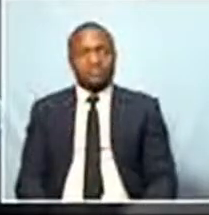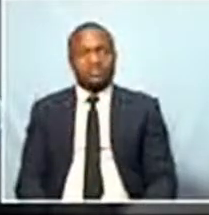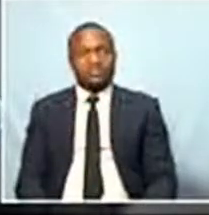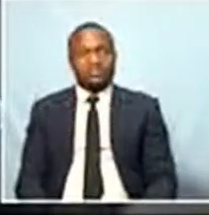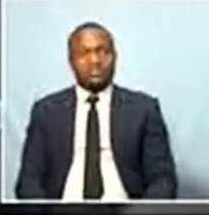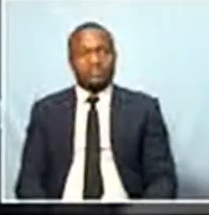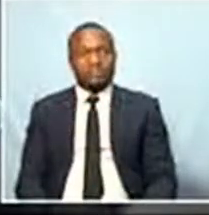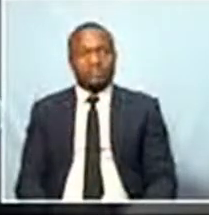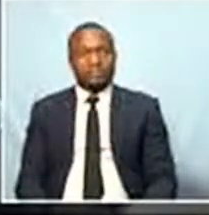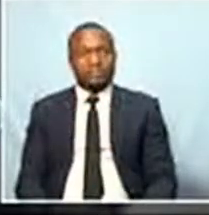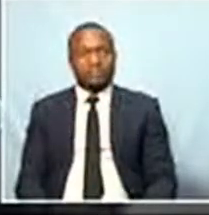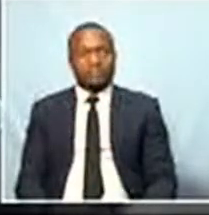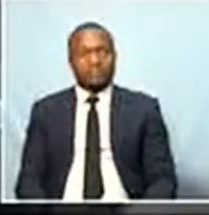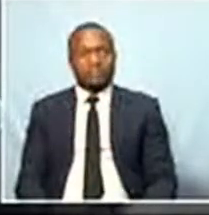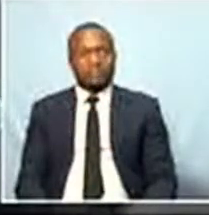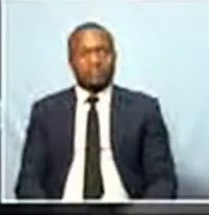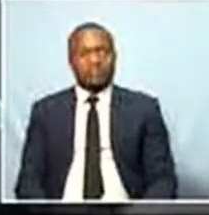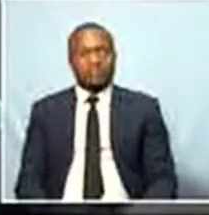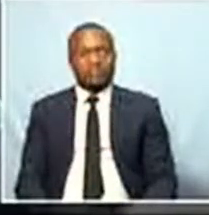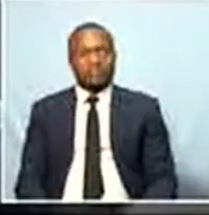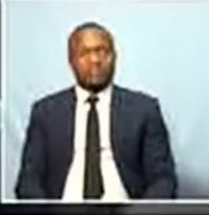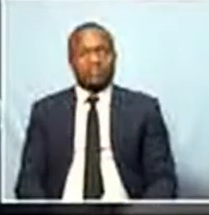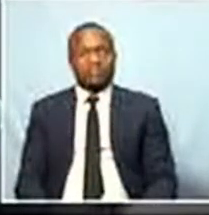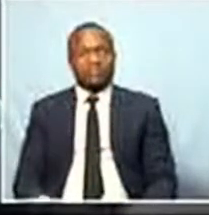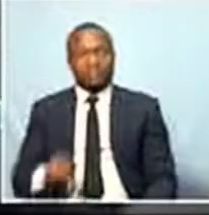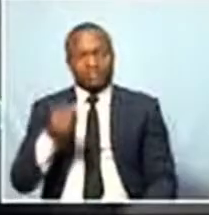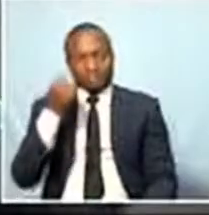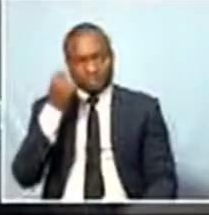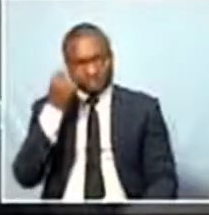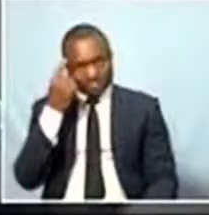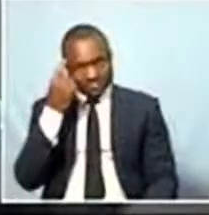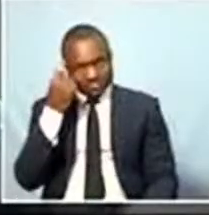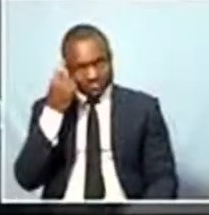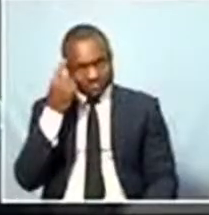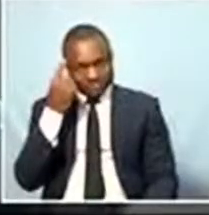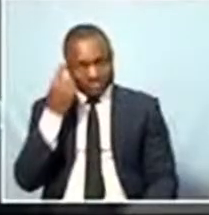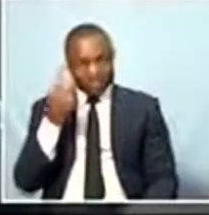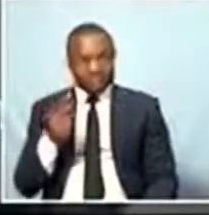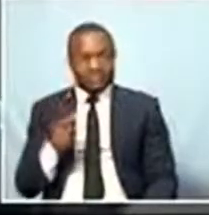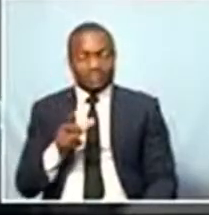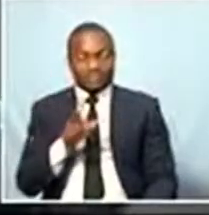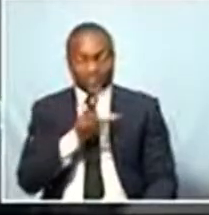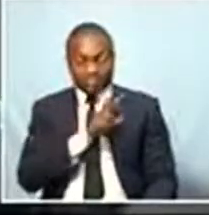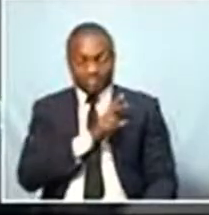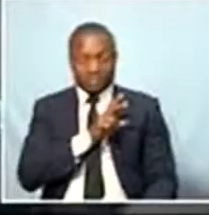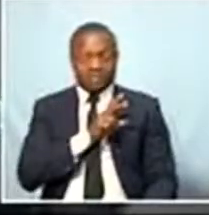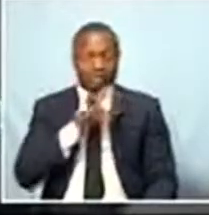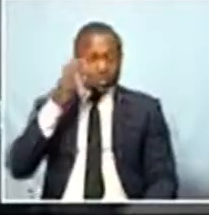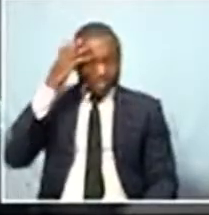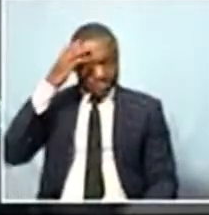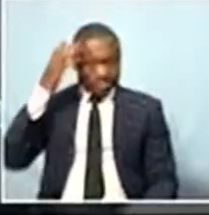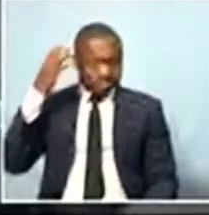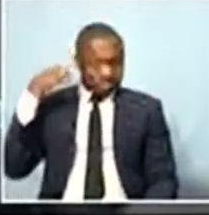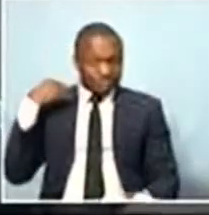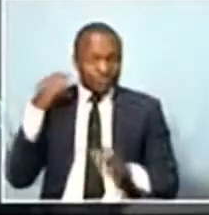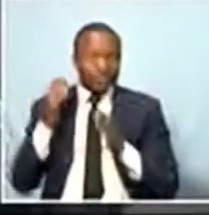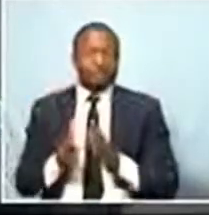of course common understanding. Police officers' word is